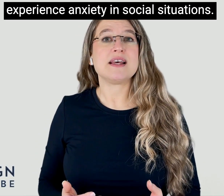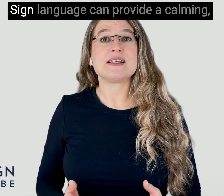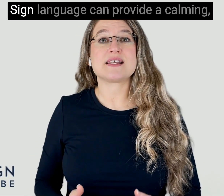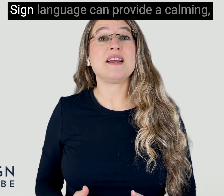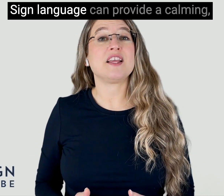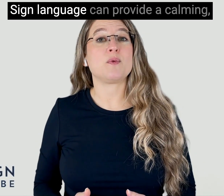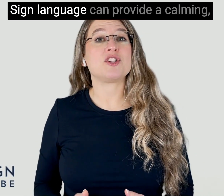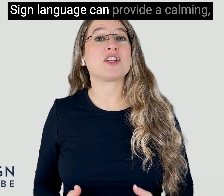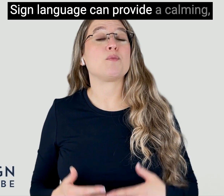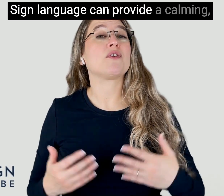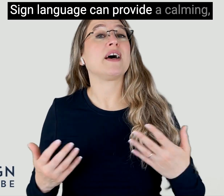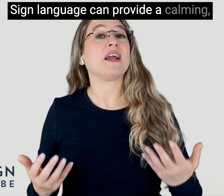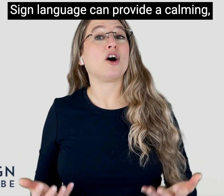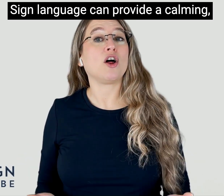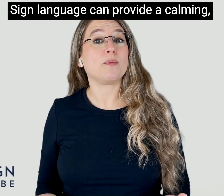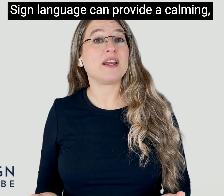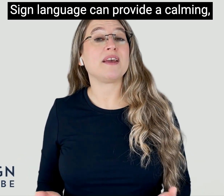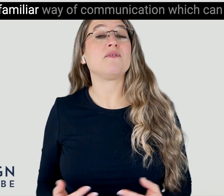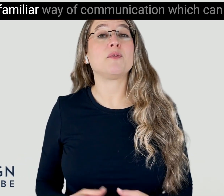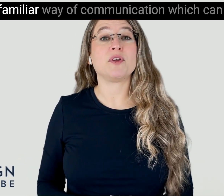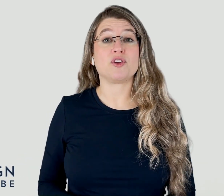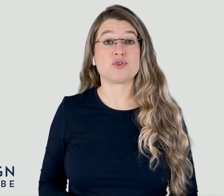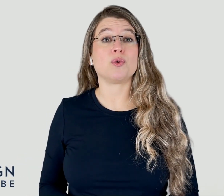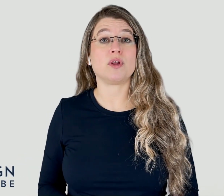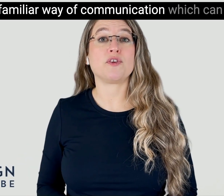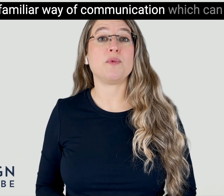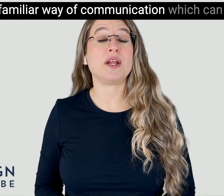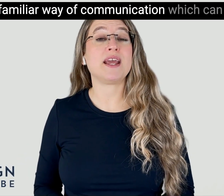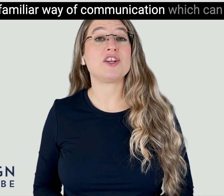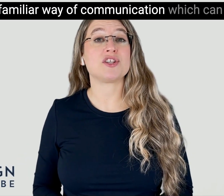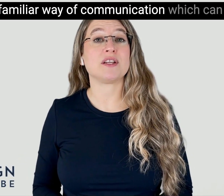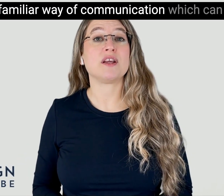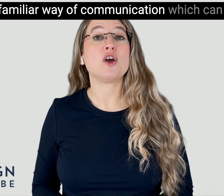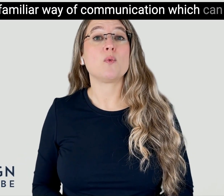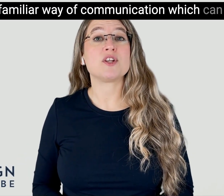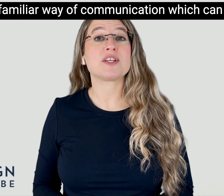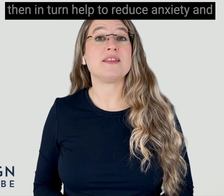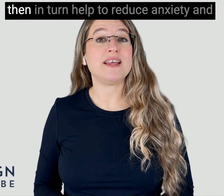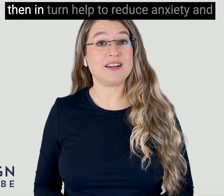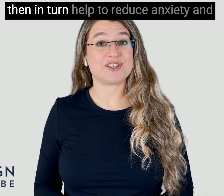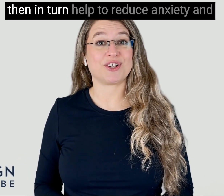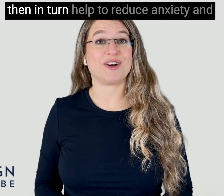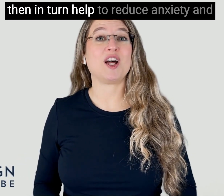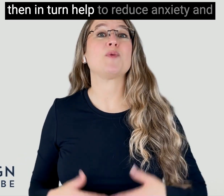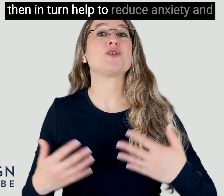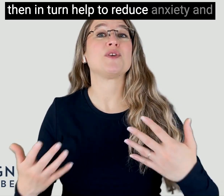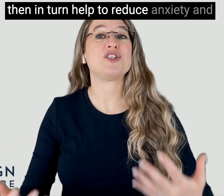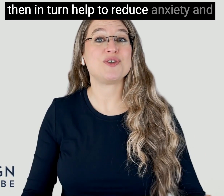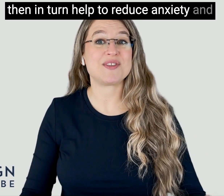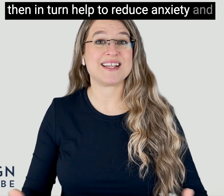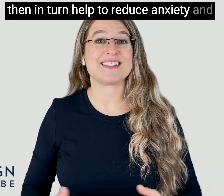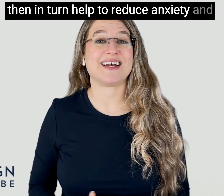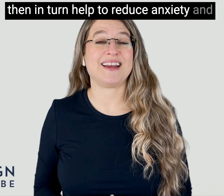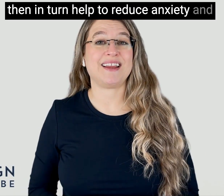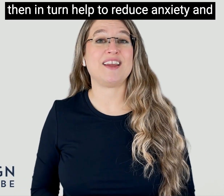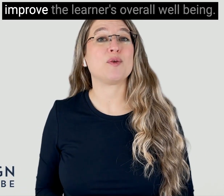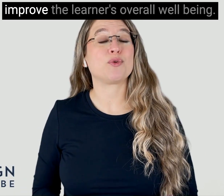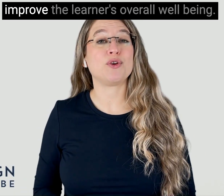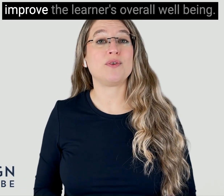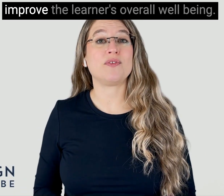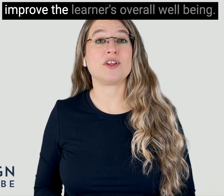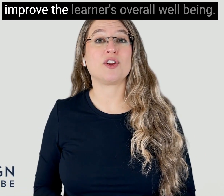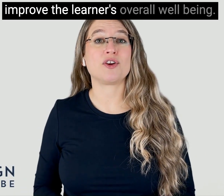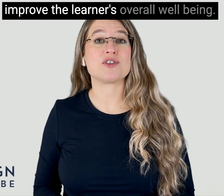situations. Sign language can provide a calming and familiar way of communication, which can then in turn help to reduce anxiety